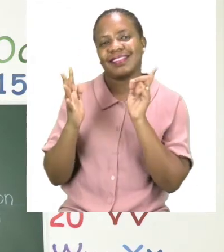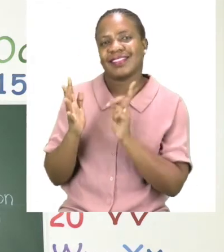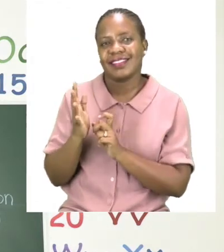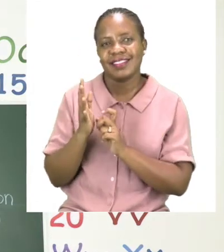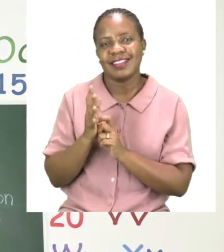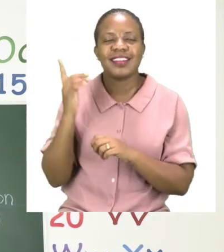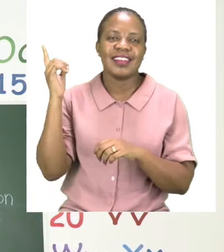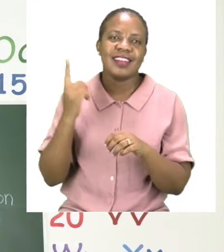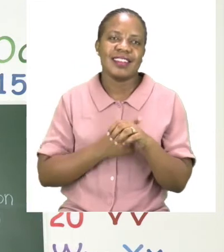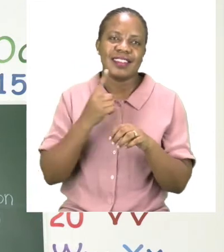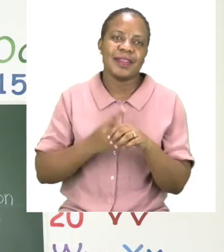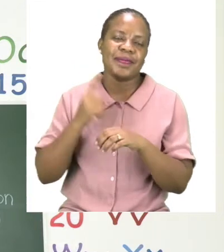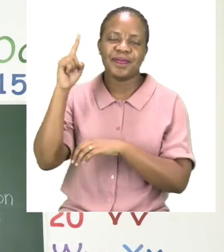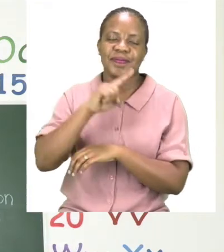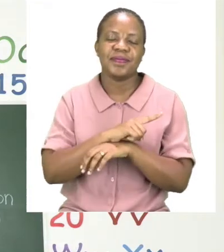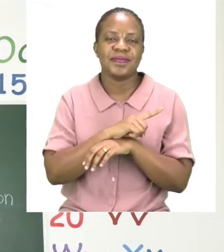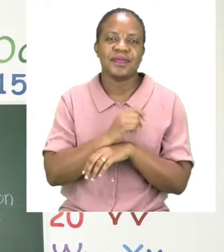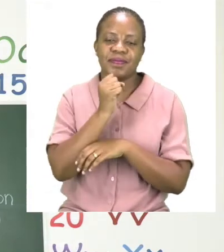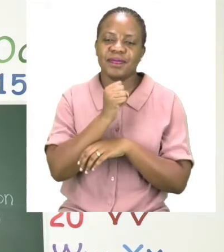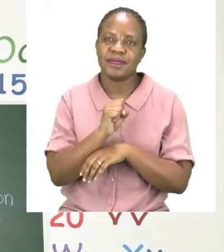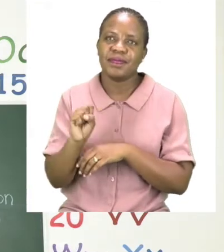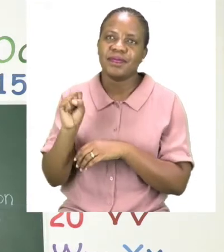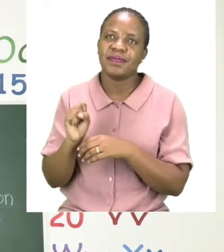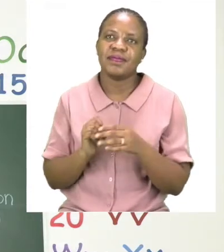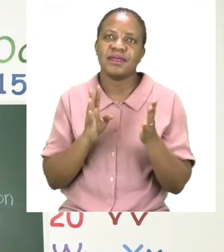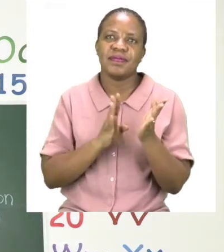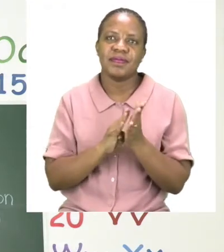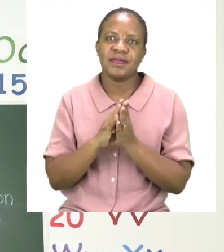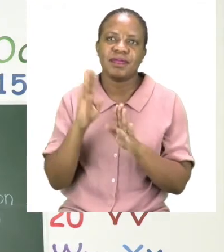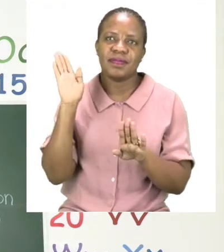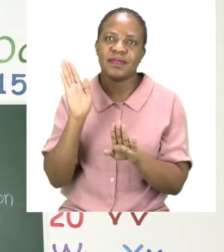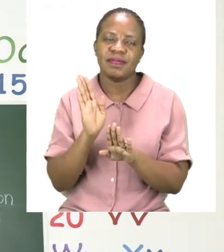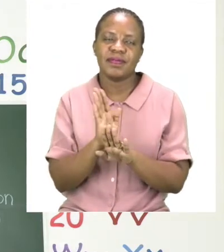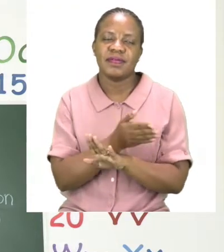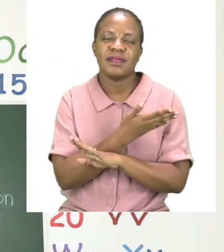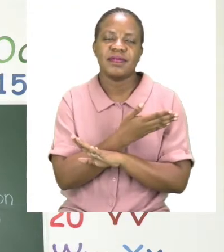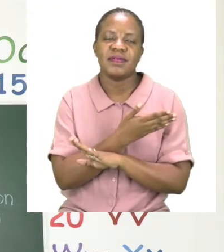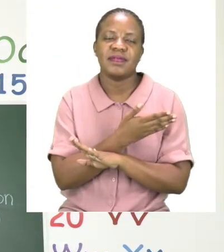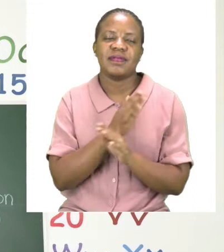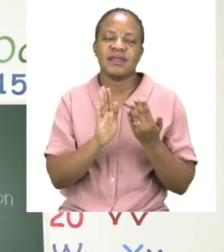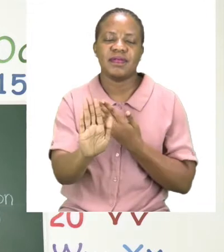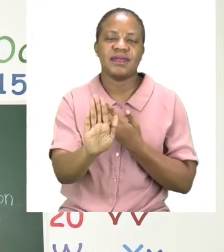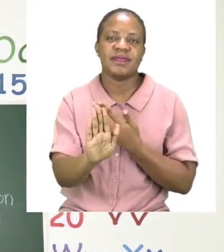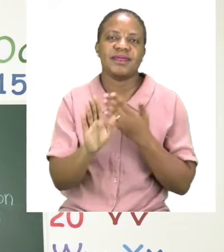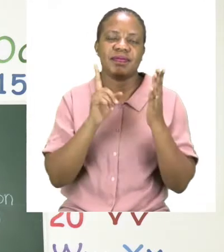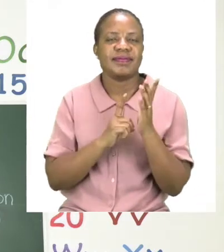Sanitize every day so the germs can stay away.